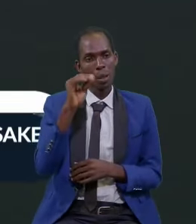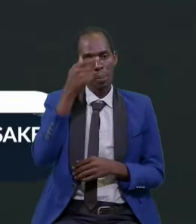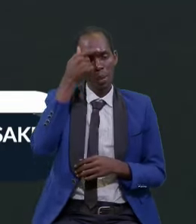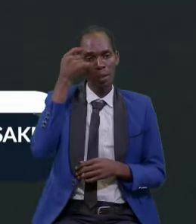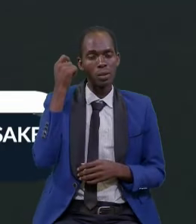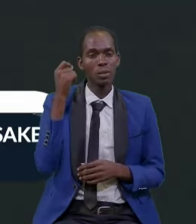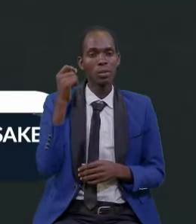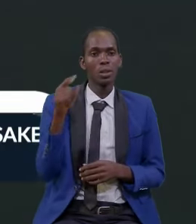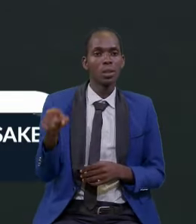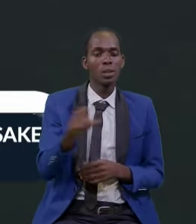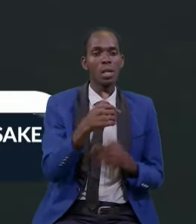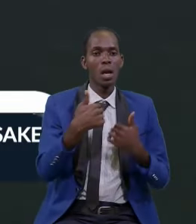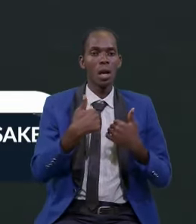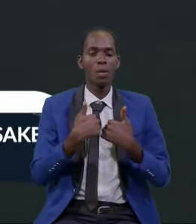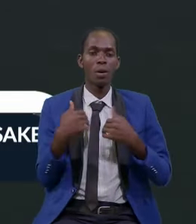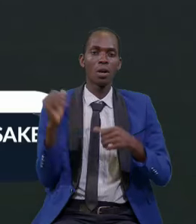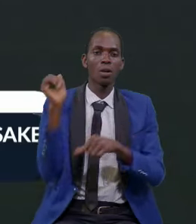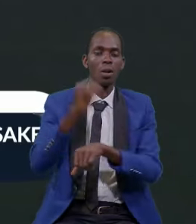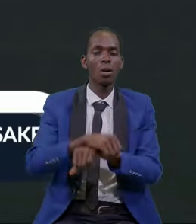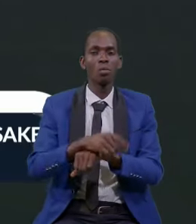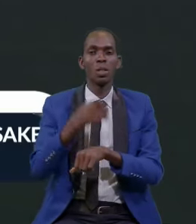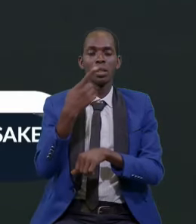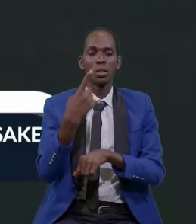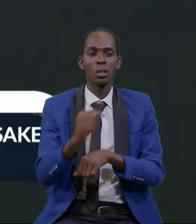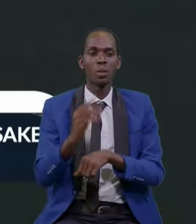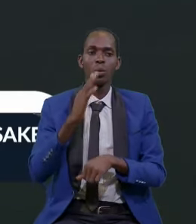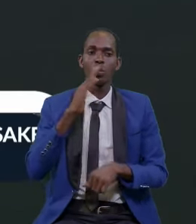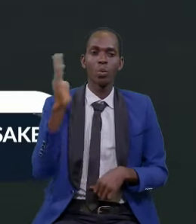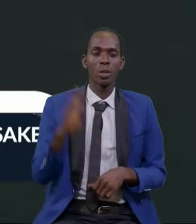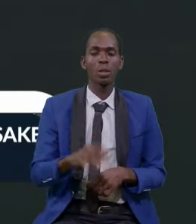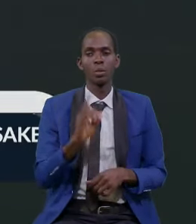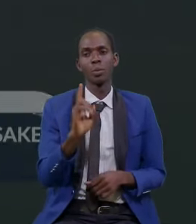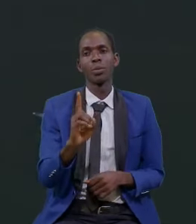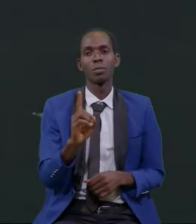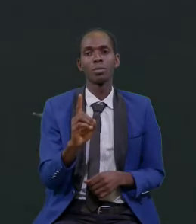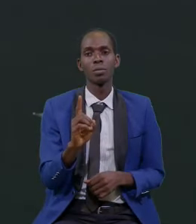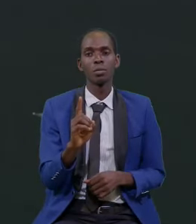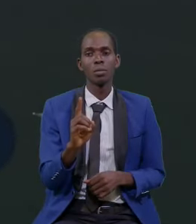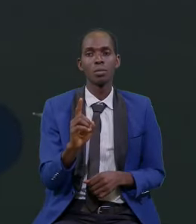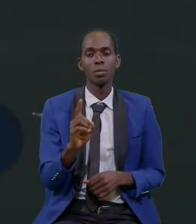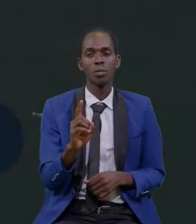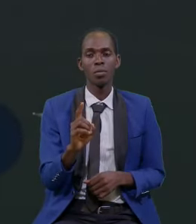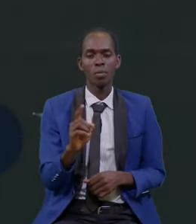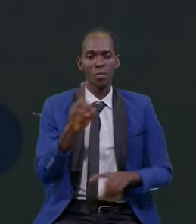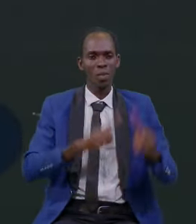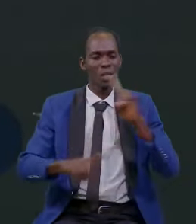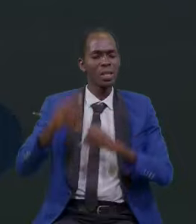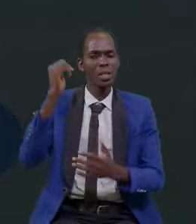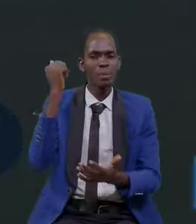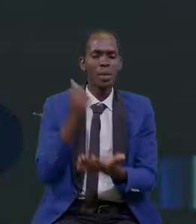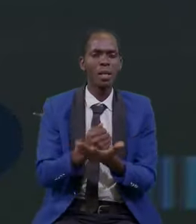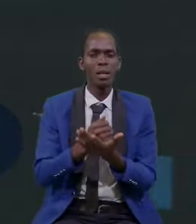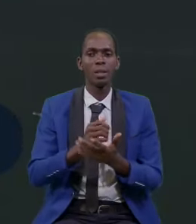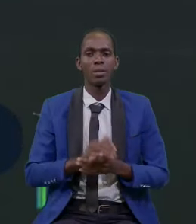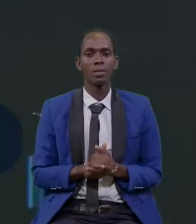ye have overcome the wicked one. I need an amen there. Ye